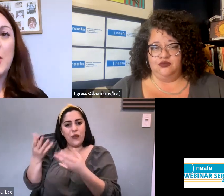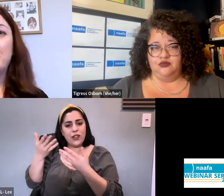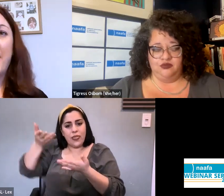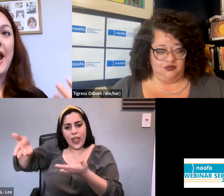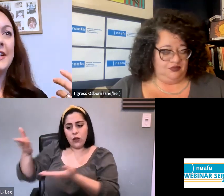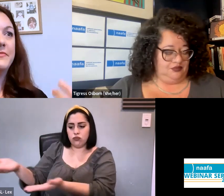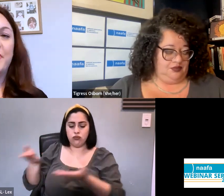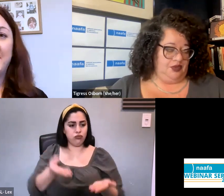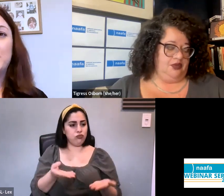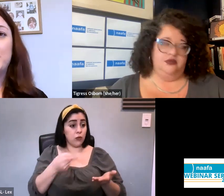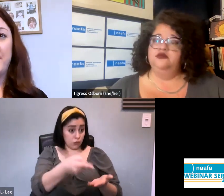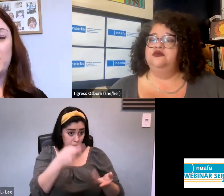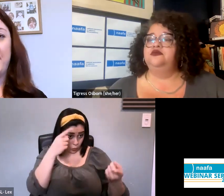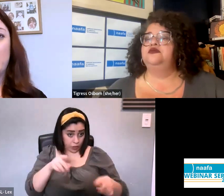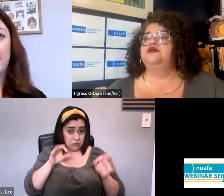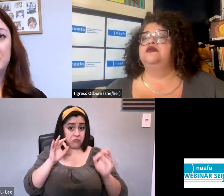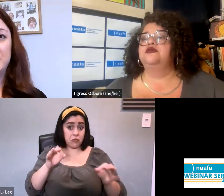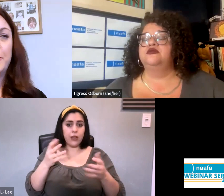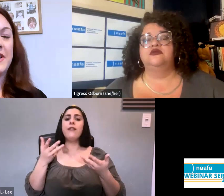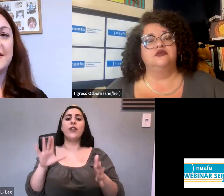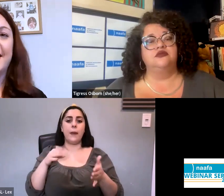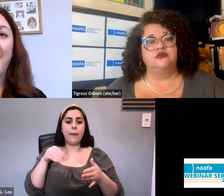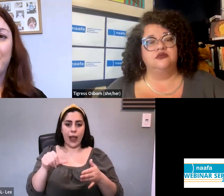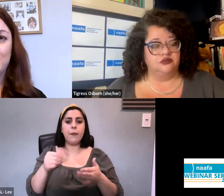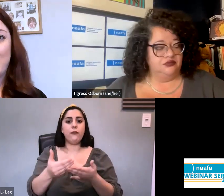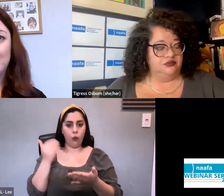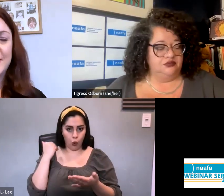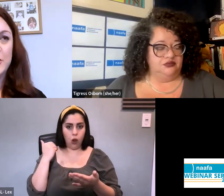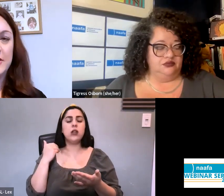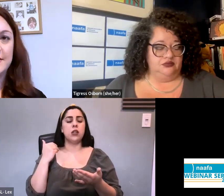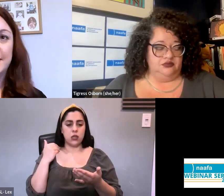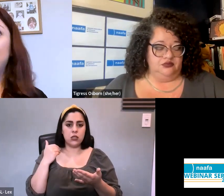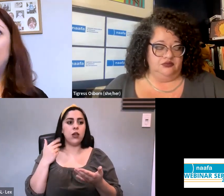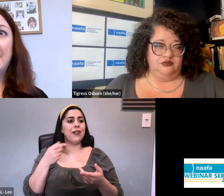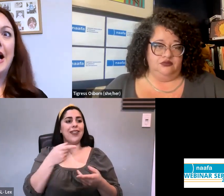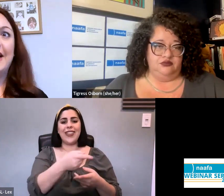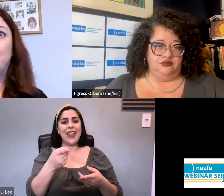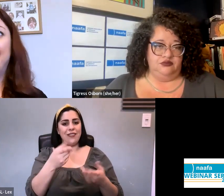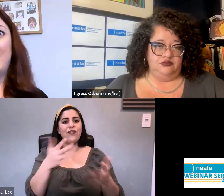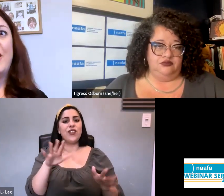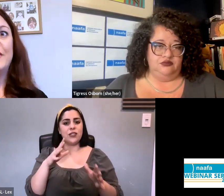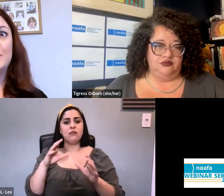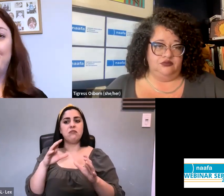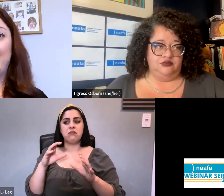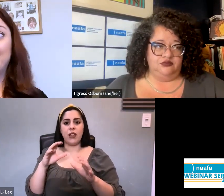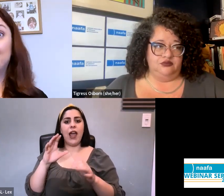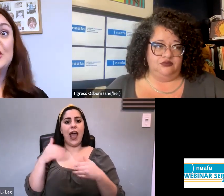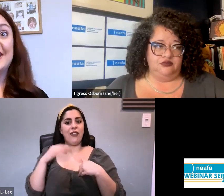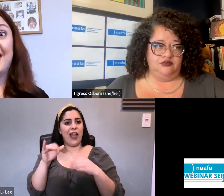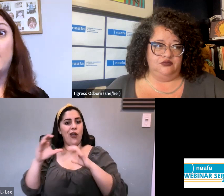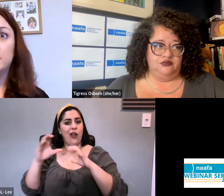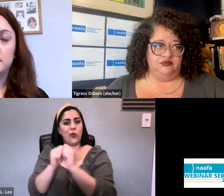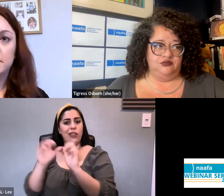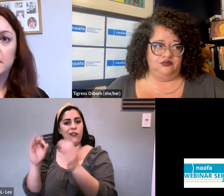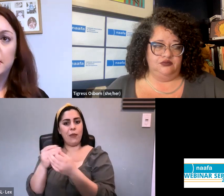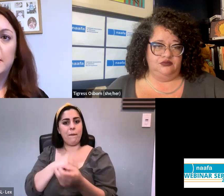It was all prepaid. They knew what they wanted to do because they had those conversations. I've been in an office with a family for